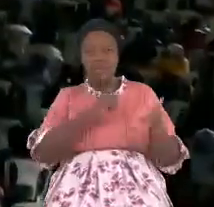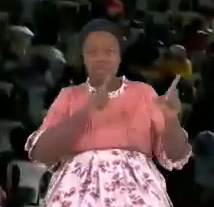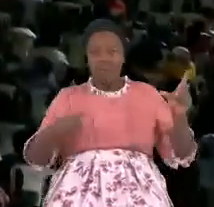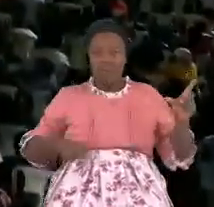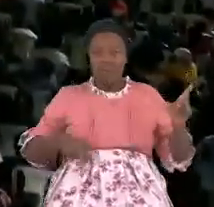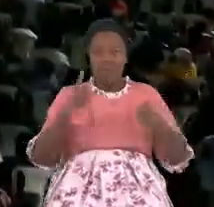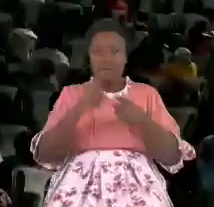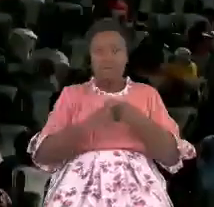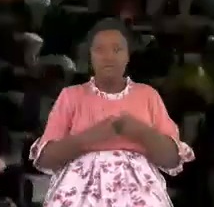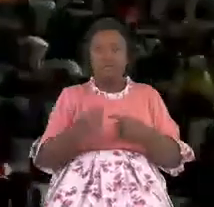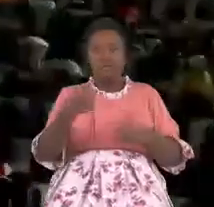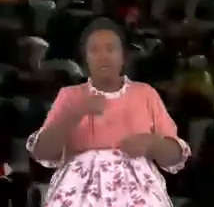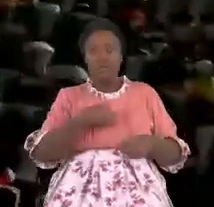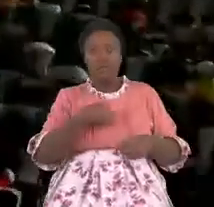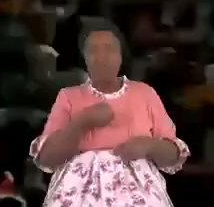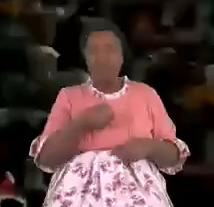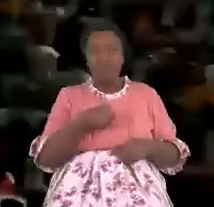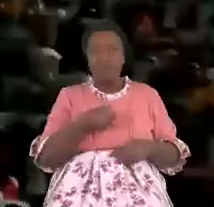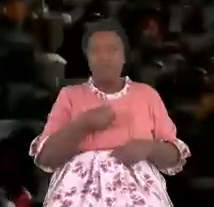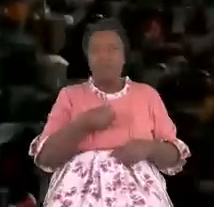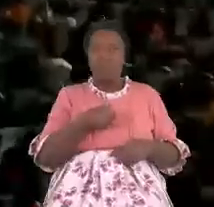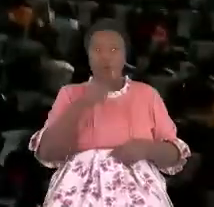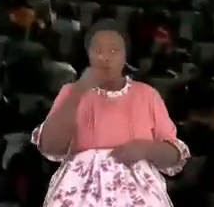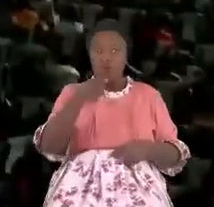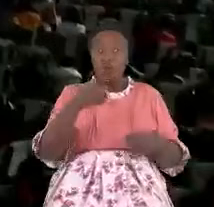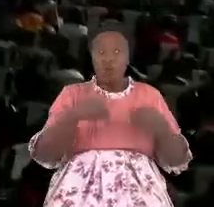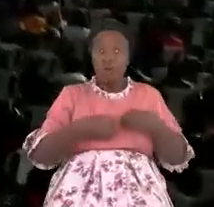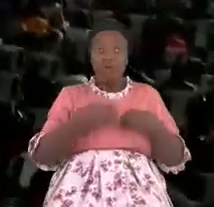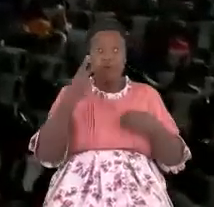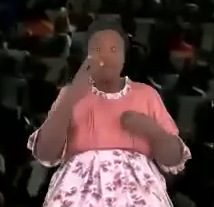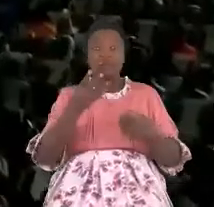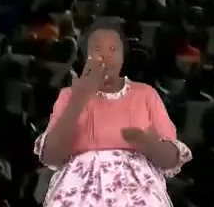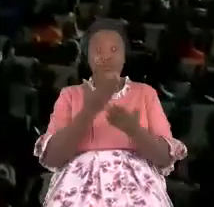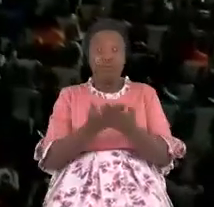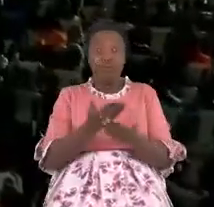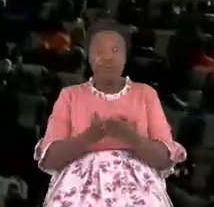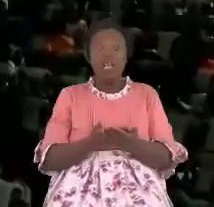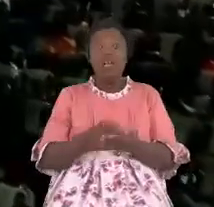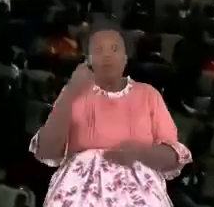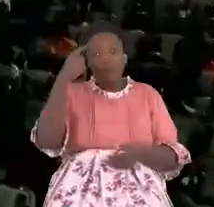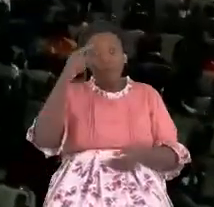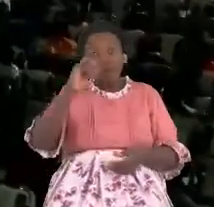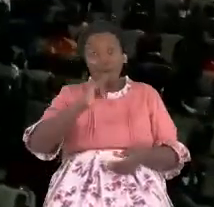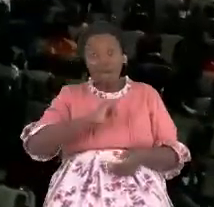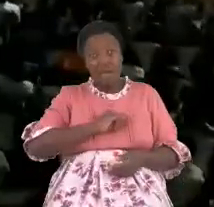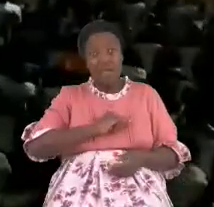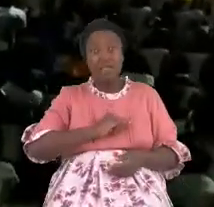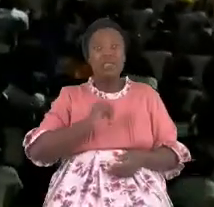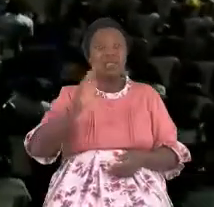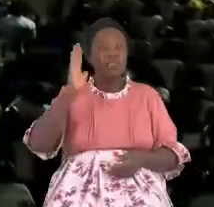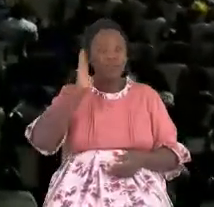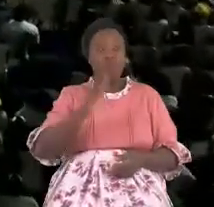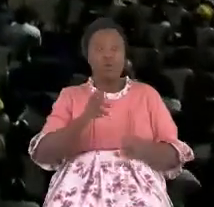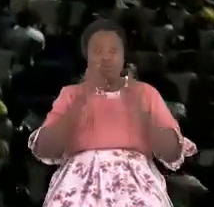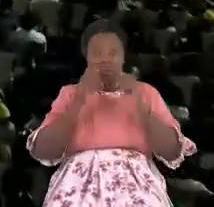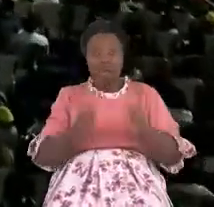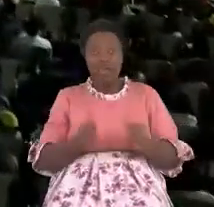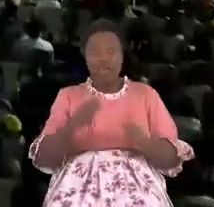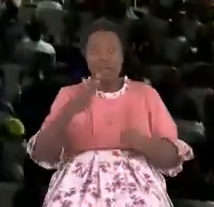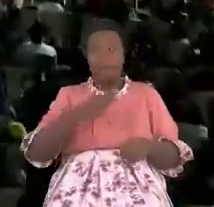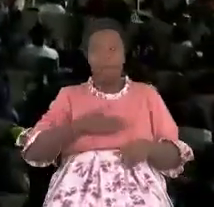me, thou hast well seen, for I will hasten my